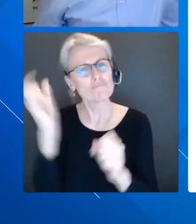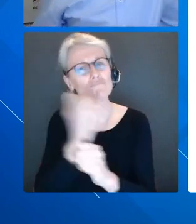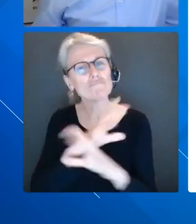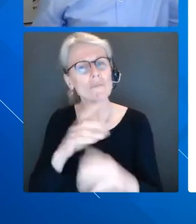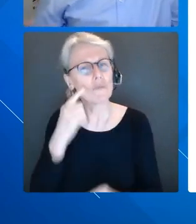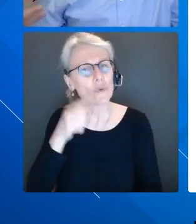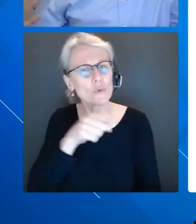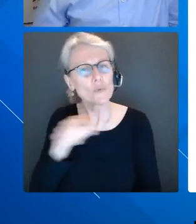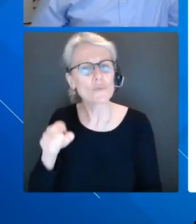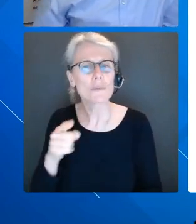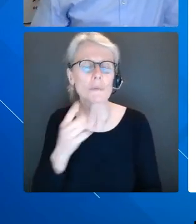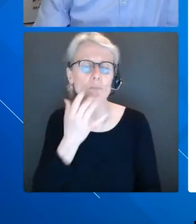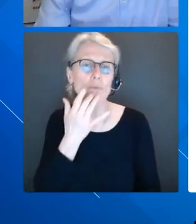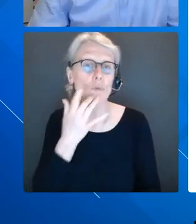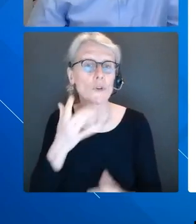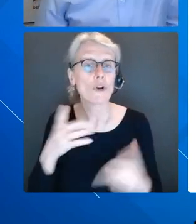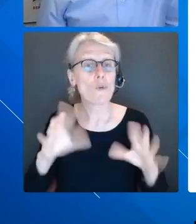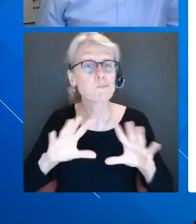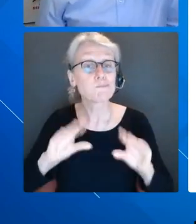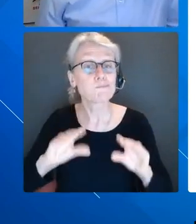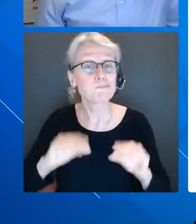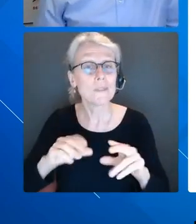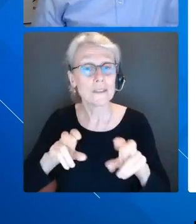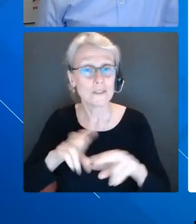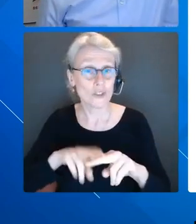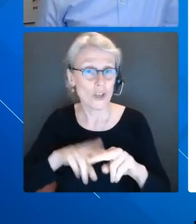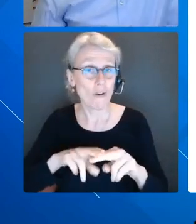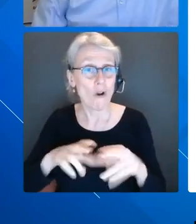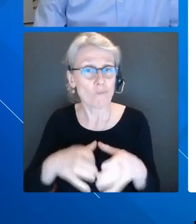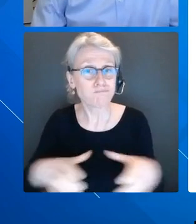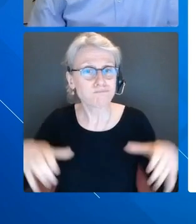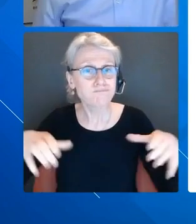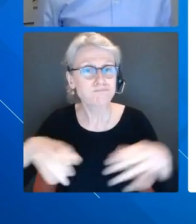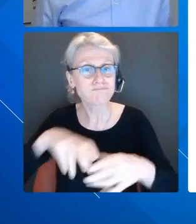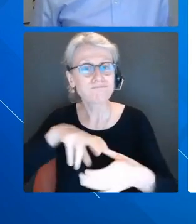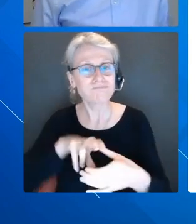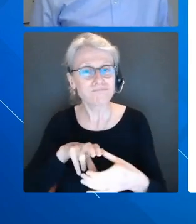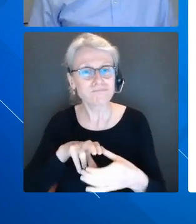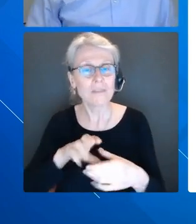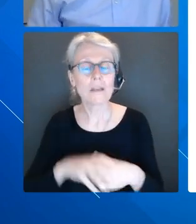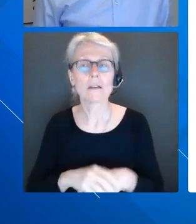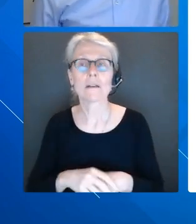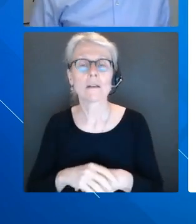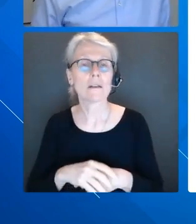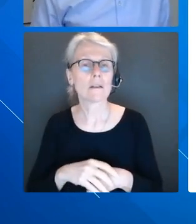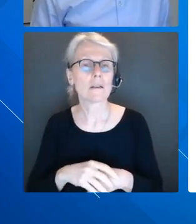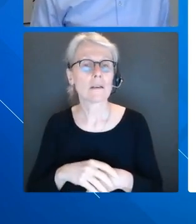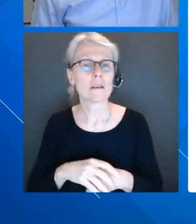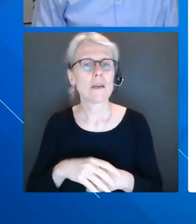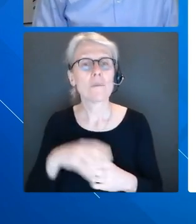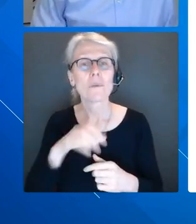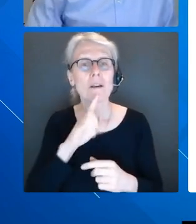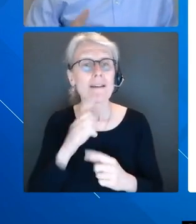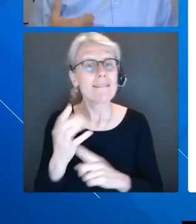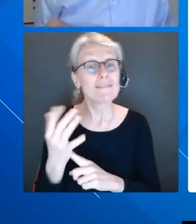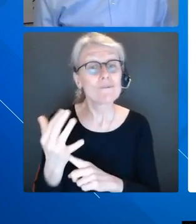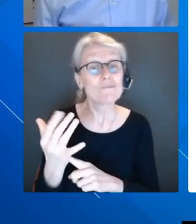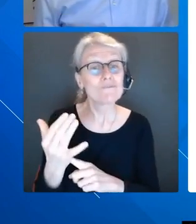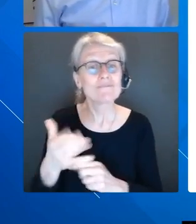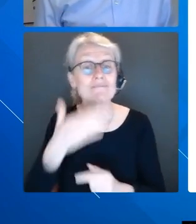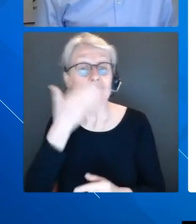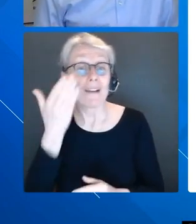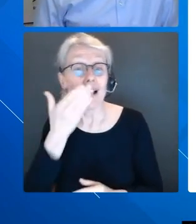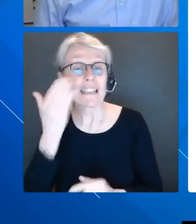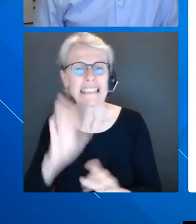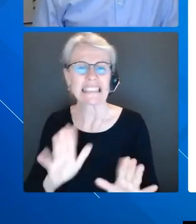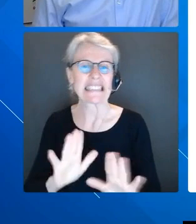be beanbag chairs. It would be comfortable lighting. I would not do things like scented candles. Some people have